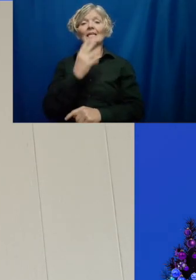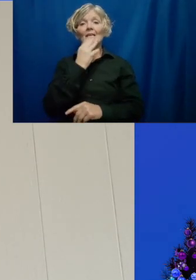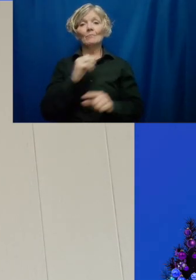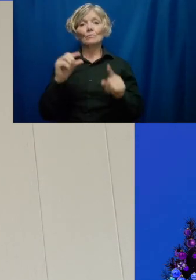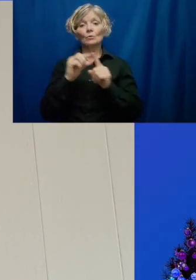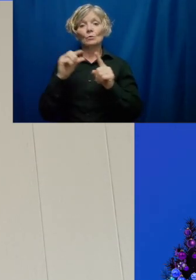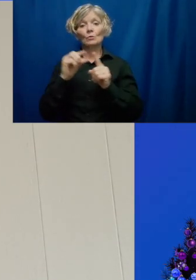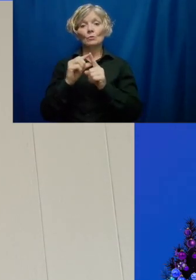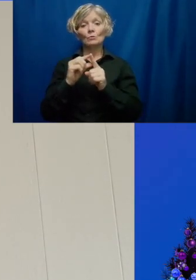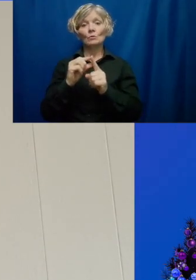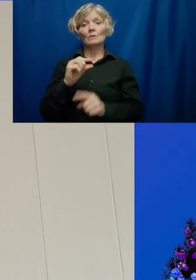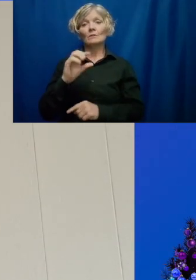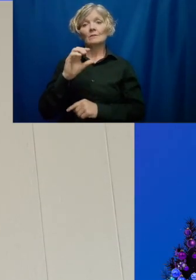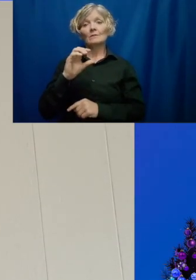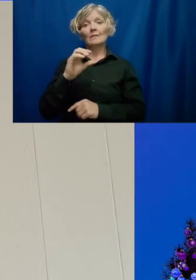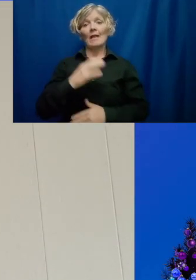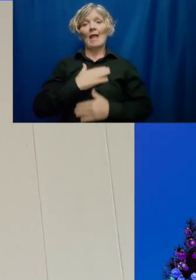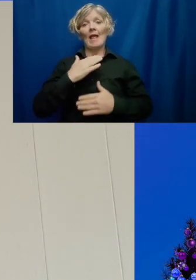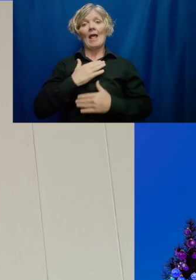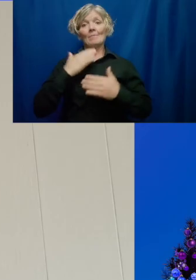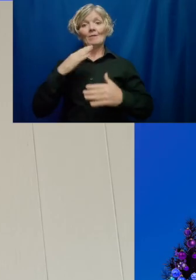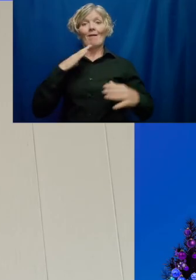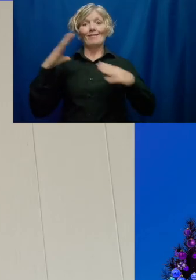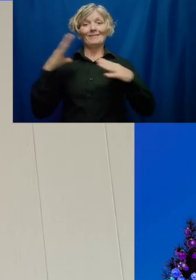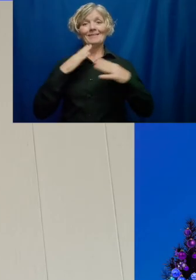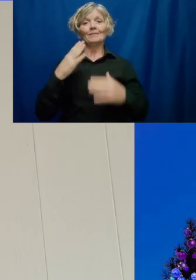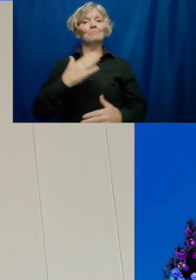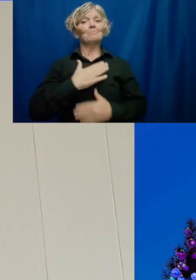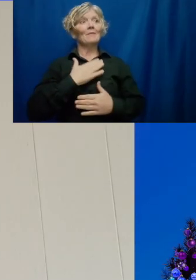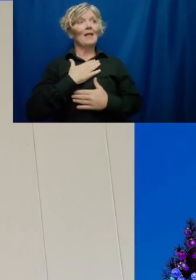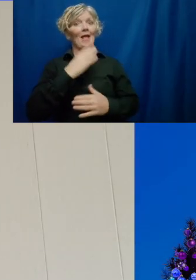Sameach. Happy Hanukkah.